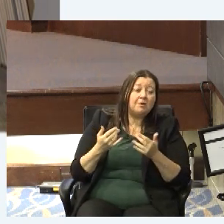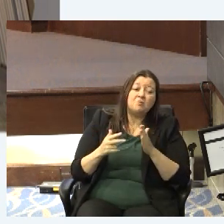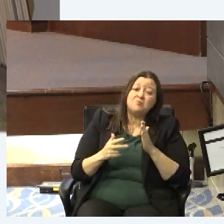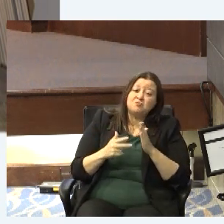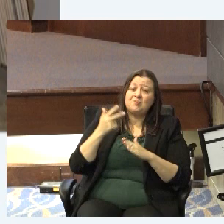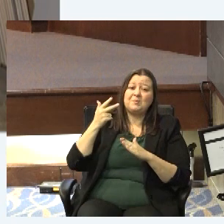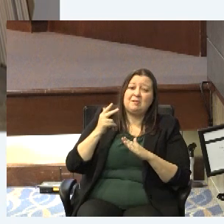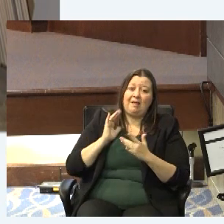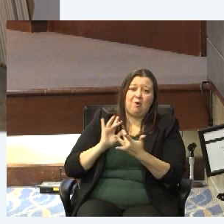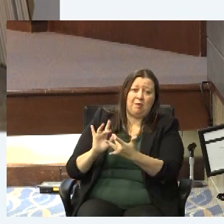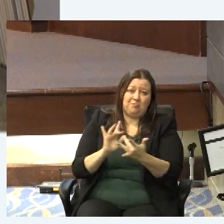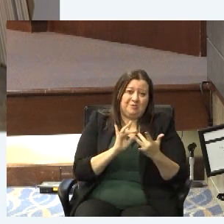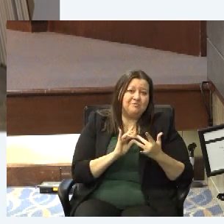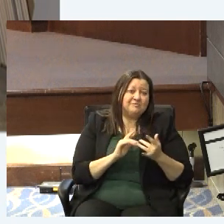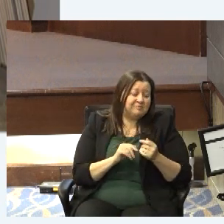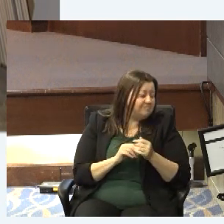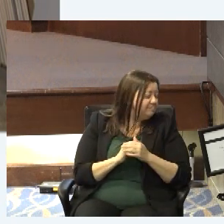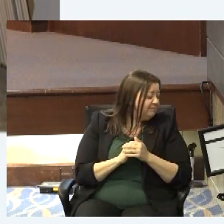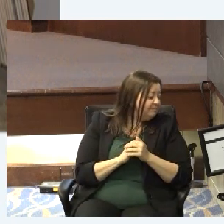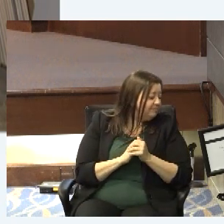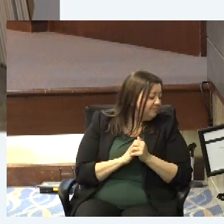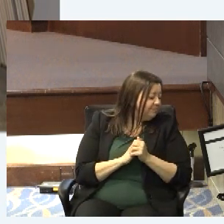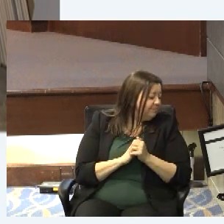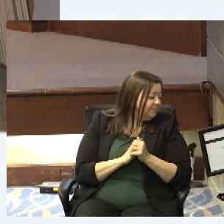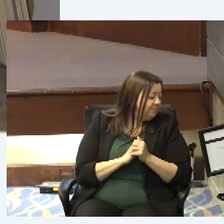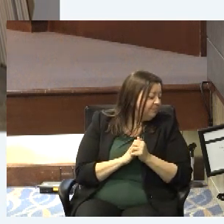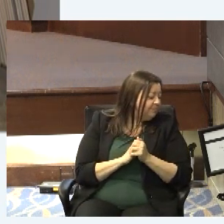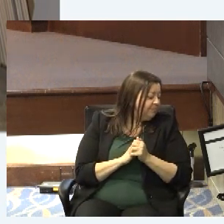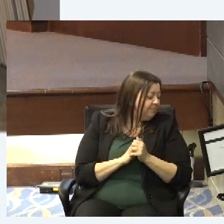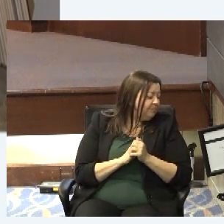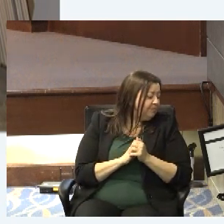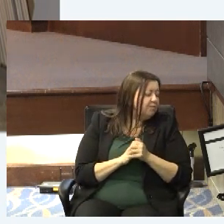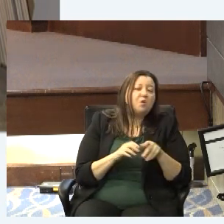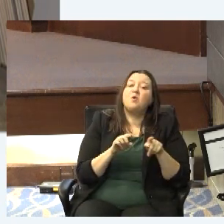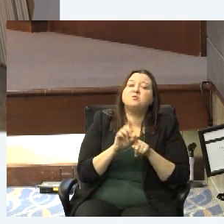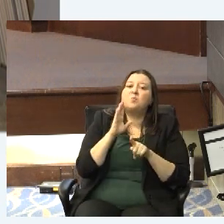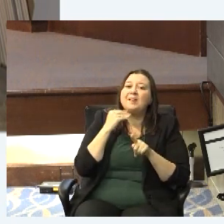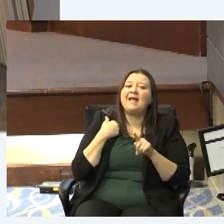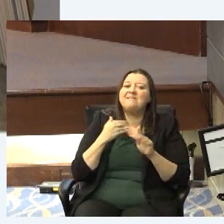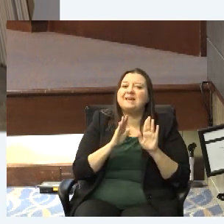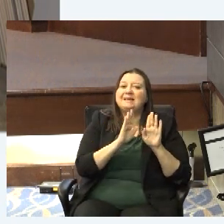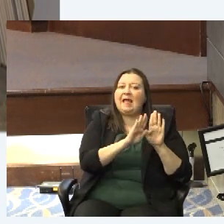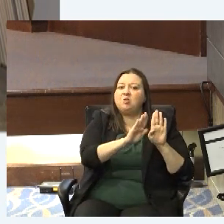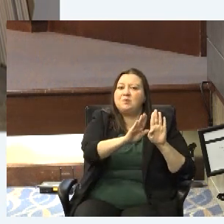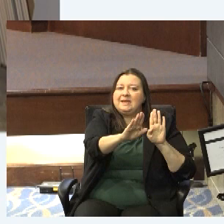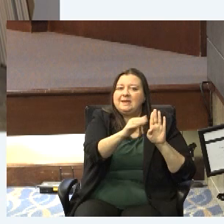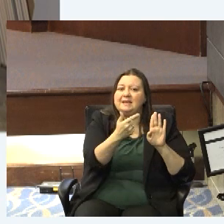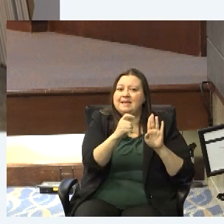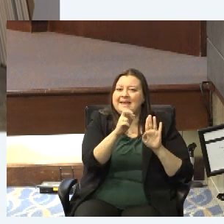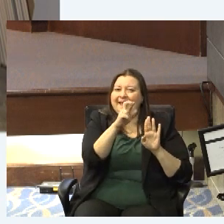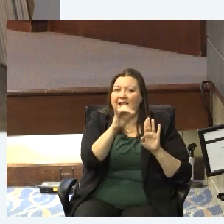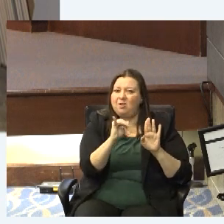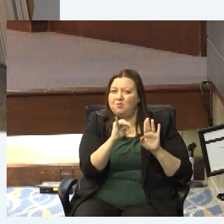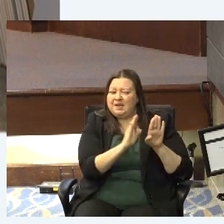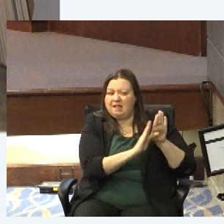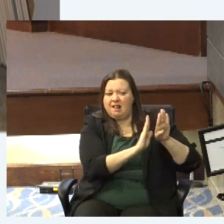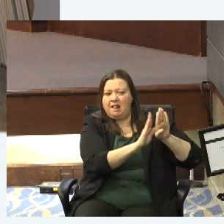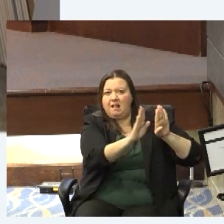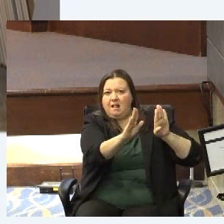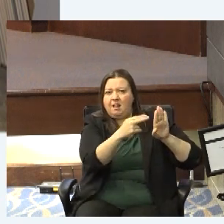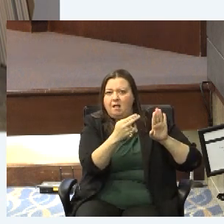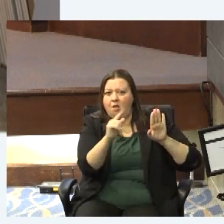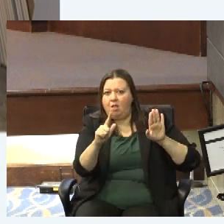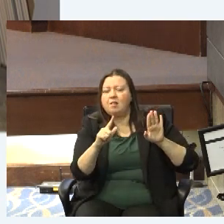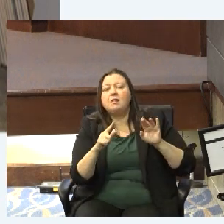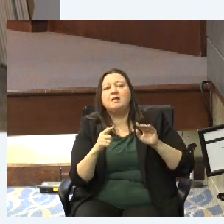our reach. Also in the building is this gallery hall. This is the hallway that runs right